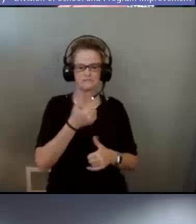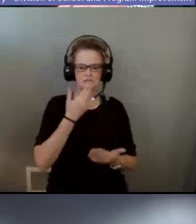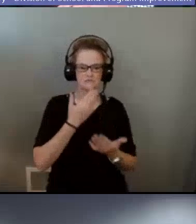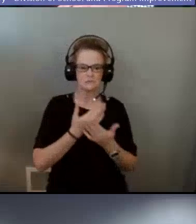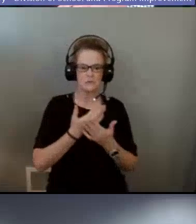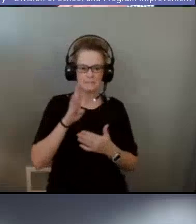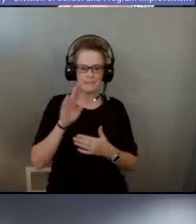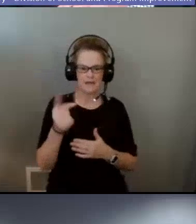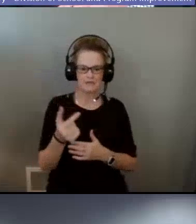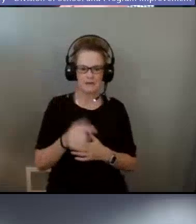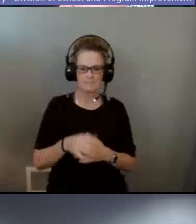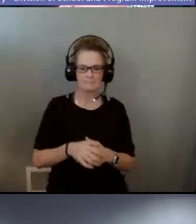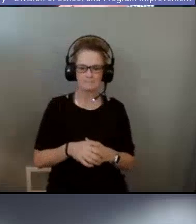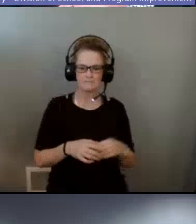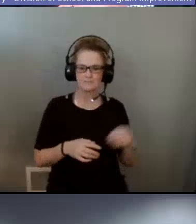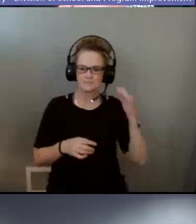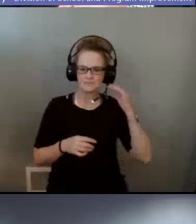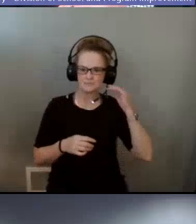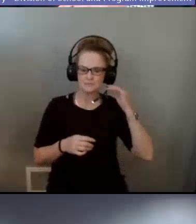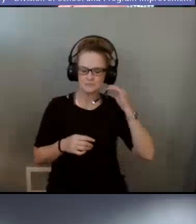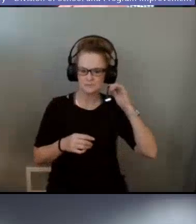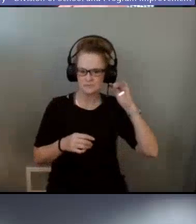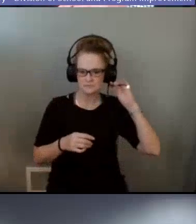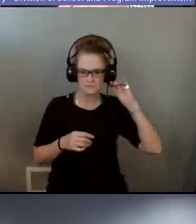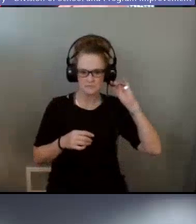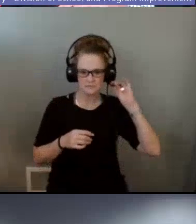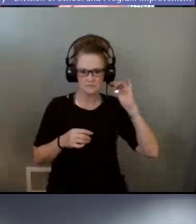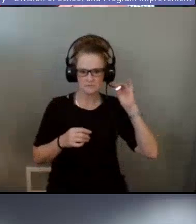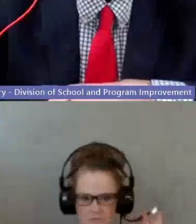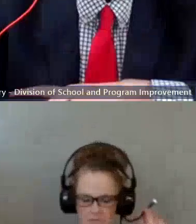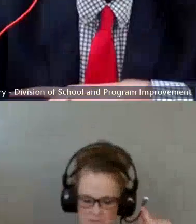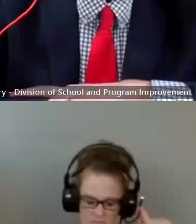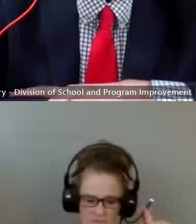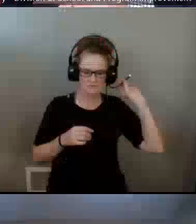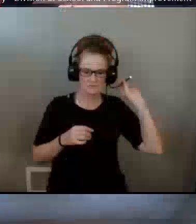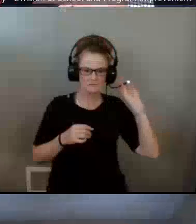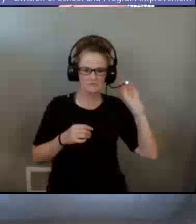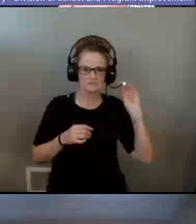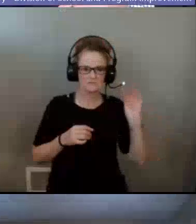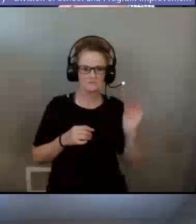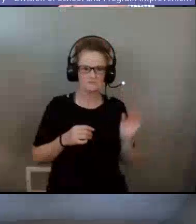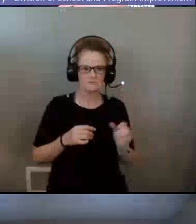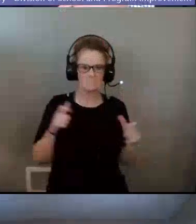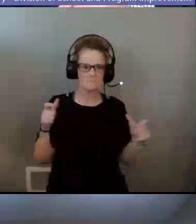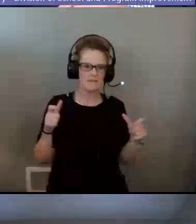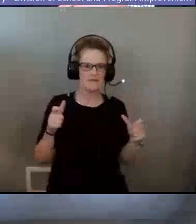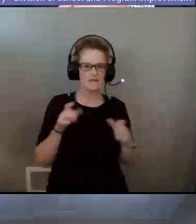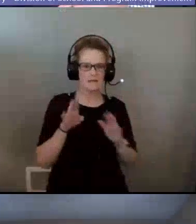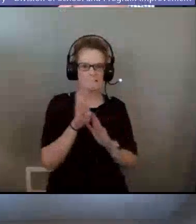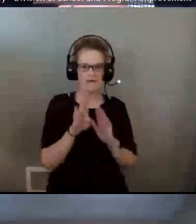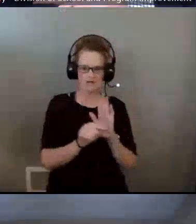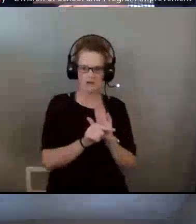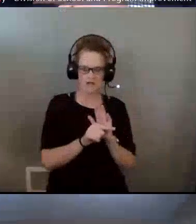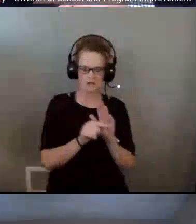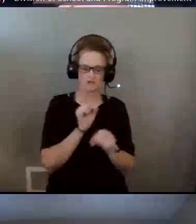background. She has an extensive background in working with,